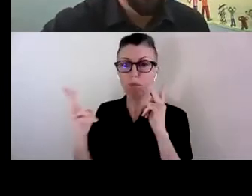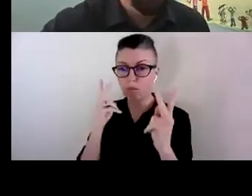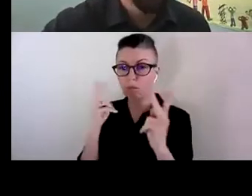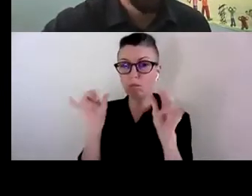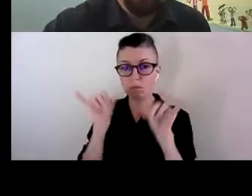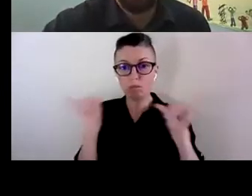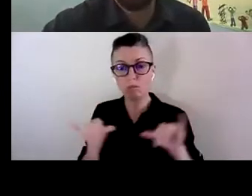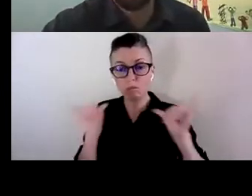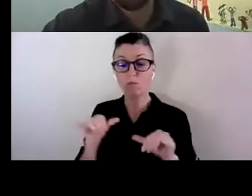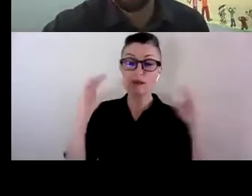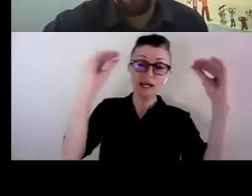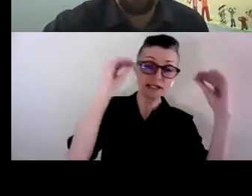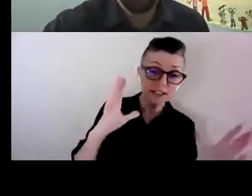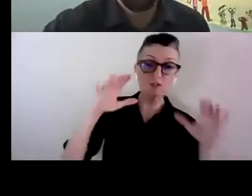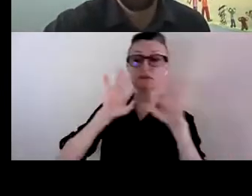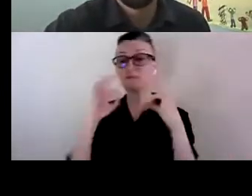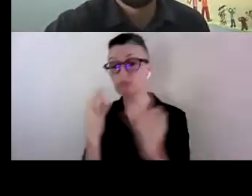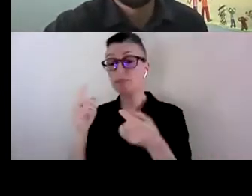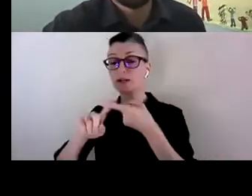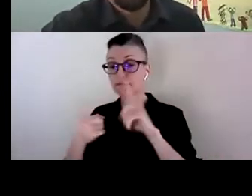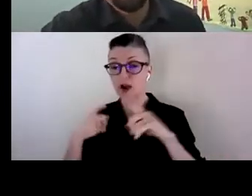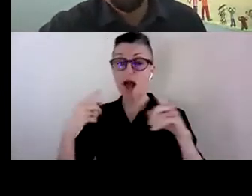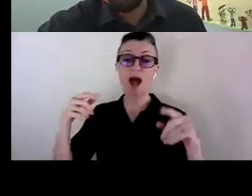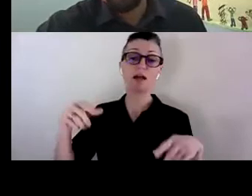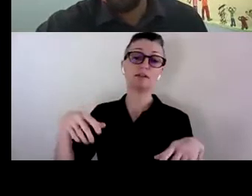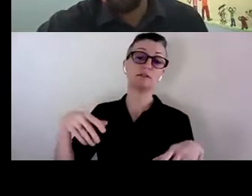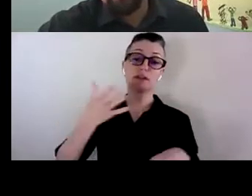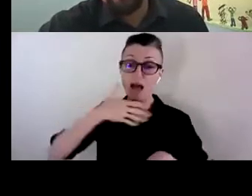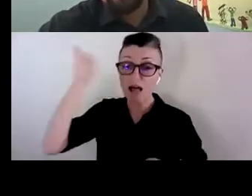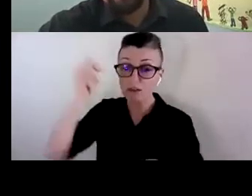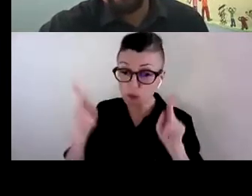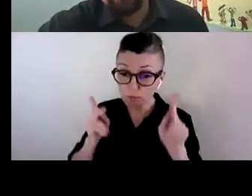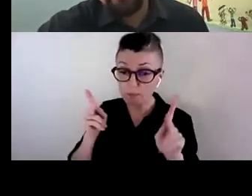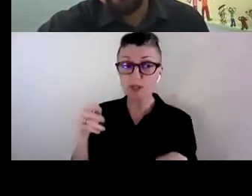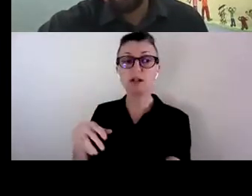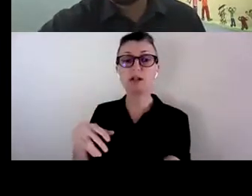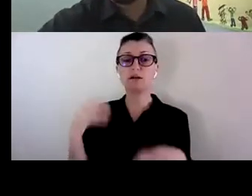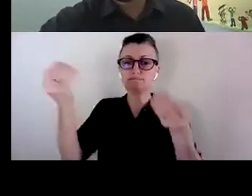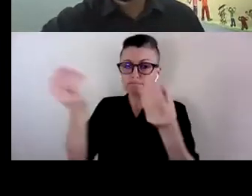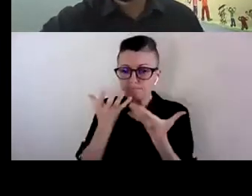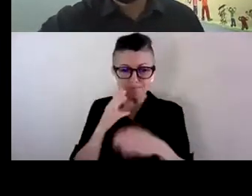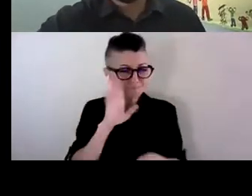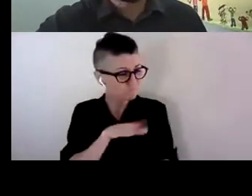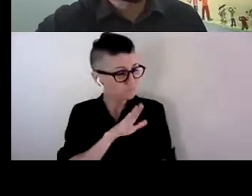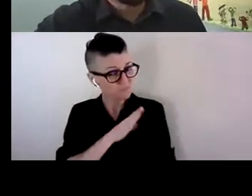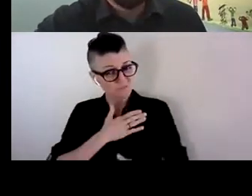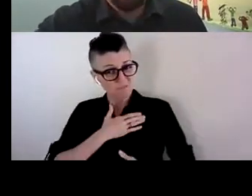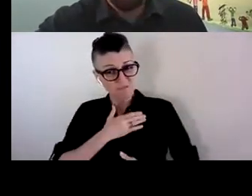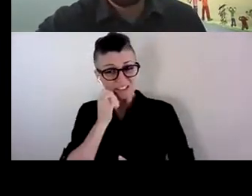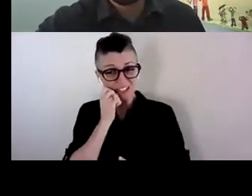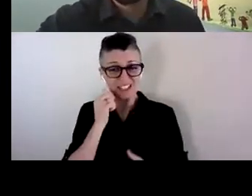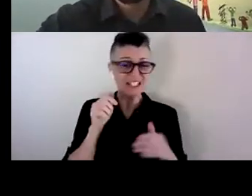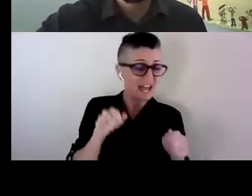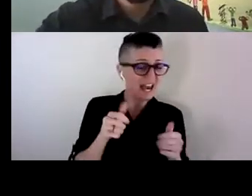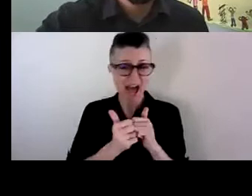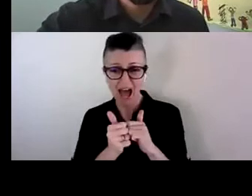and teachers and elders and other authority figures who always talked about ways to make their skin color lighter, or at